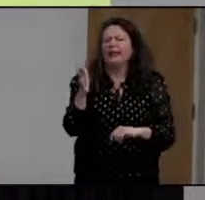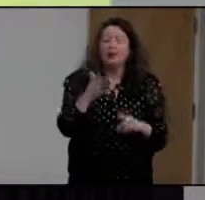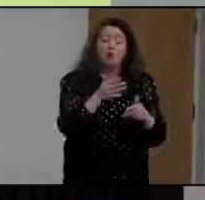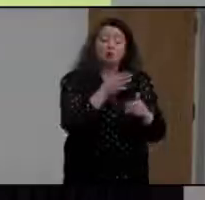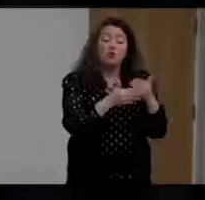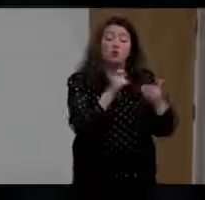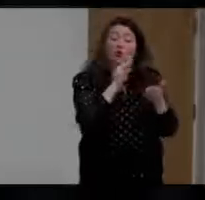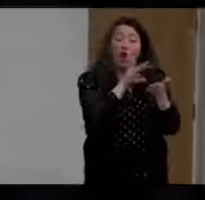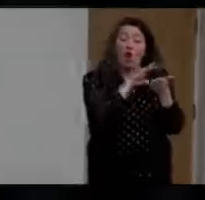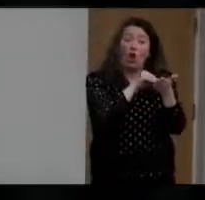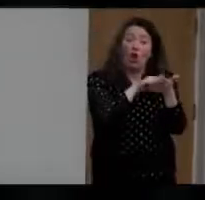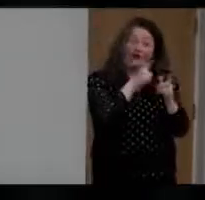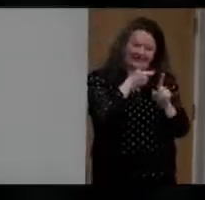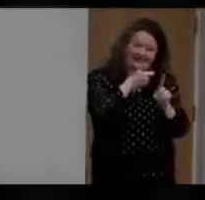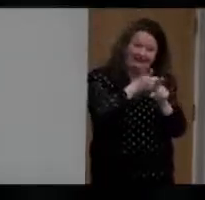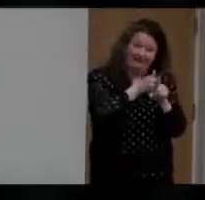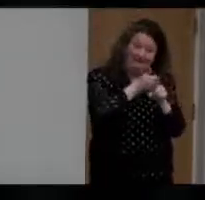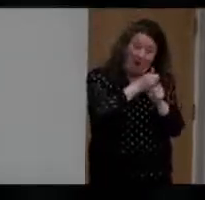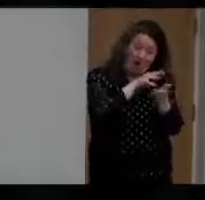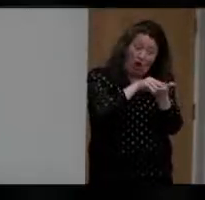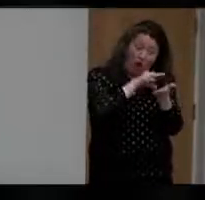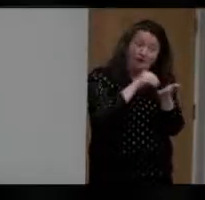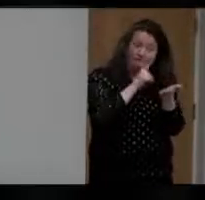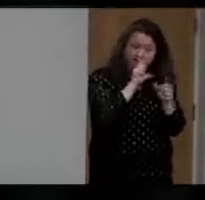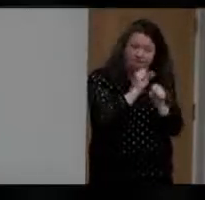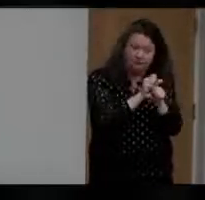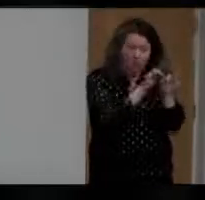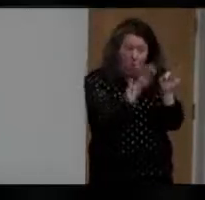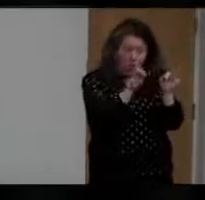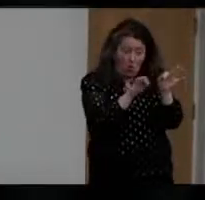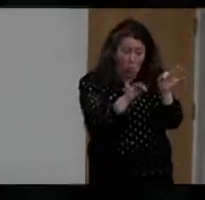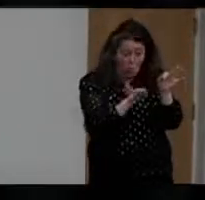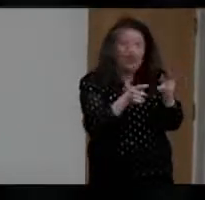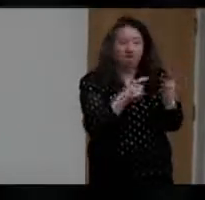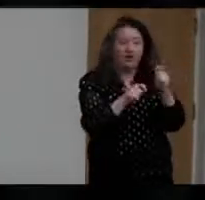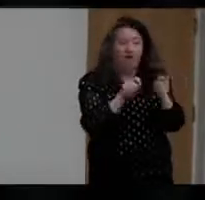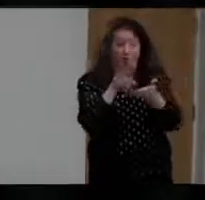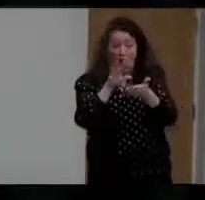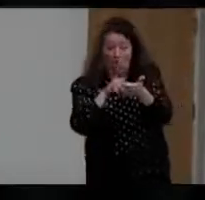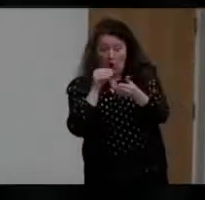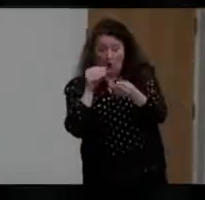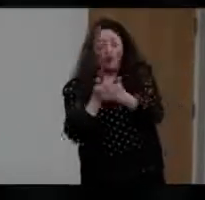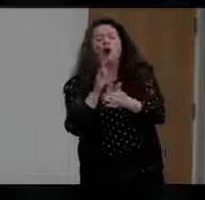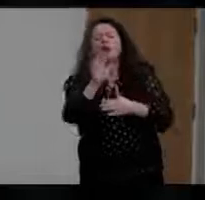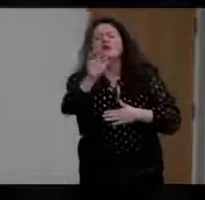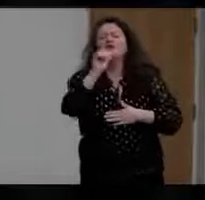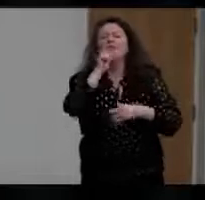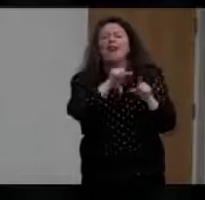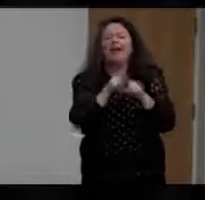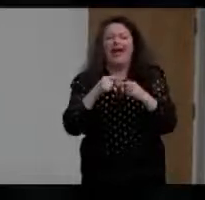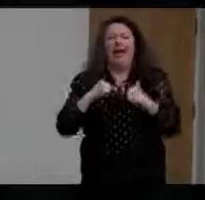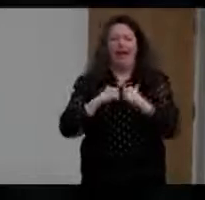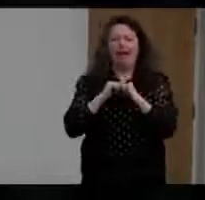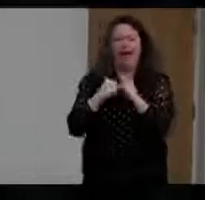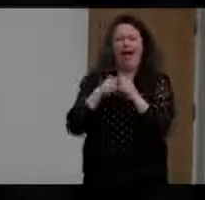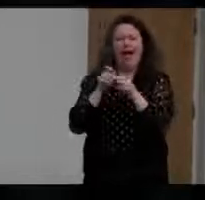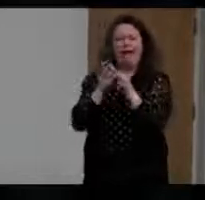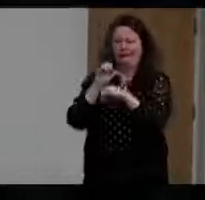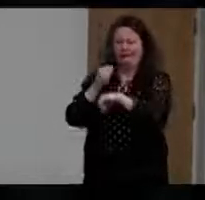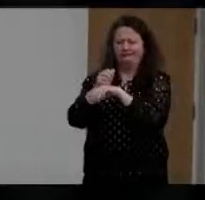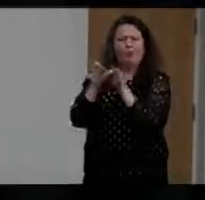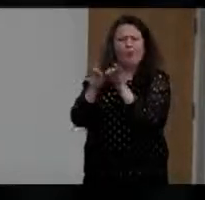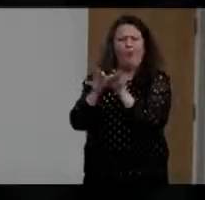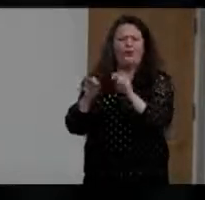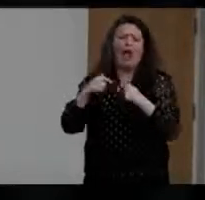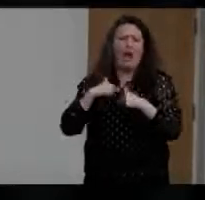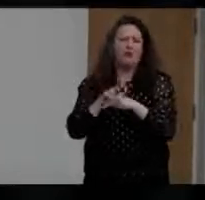effectively rewriting its own code. That's effectively what it's doing. It's not writing code the way I write code in Python, it's my language of choice,